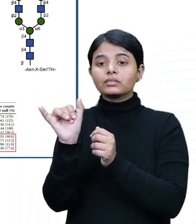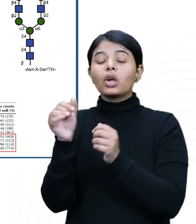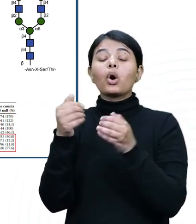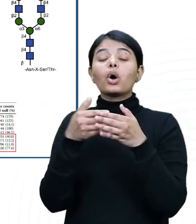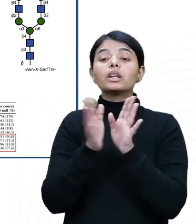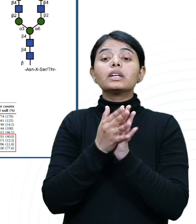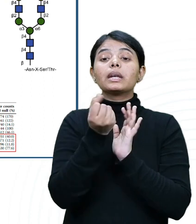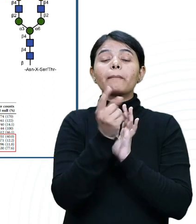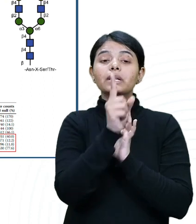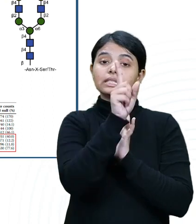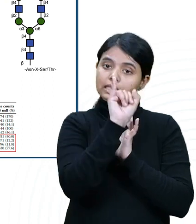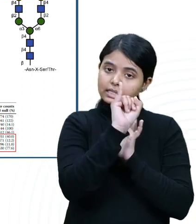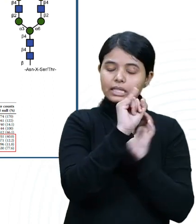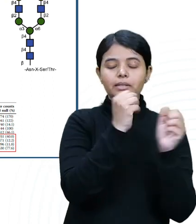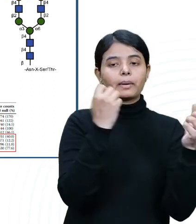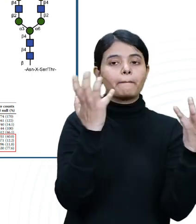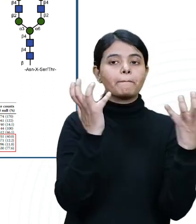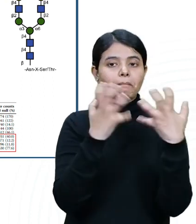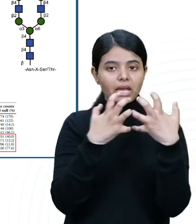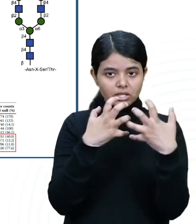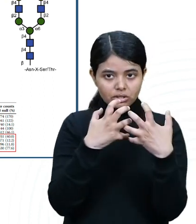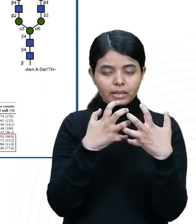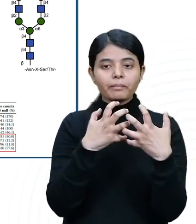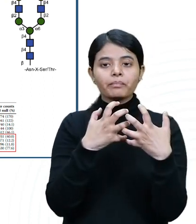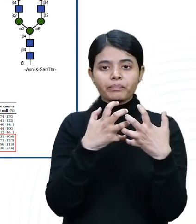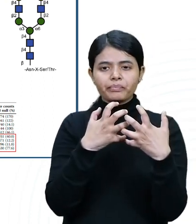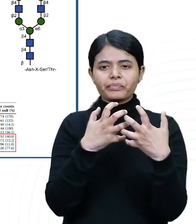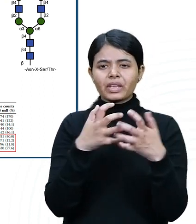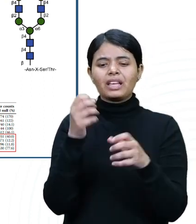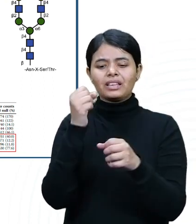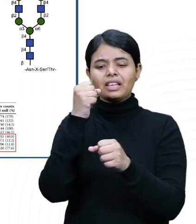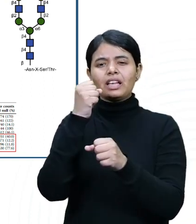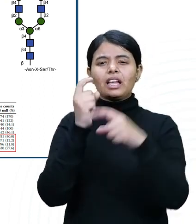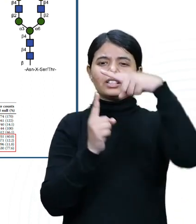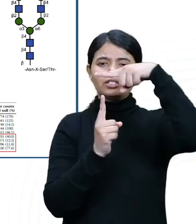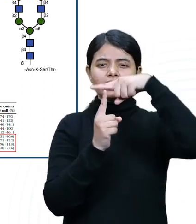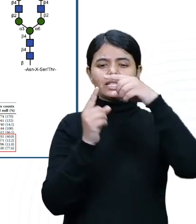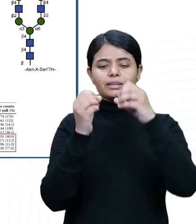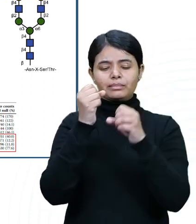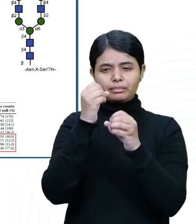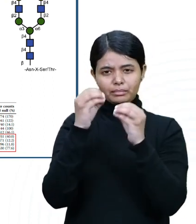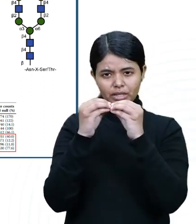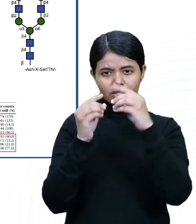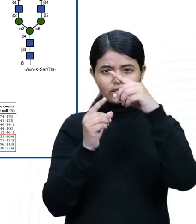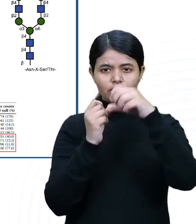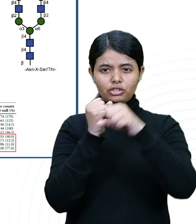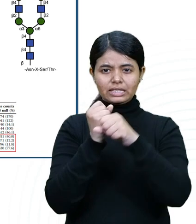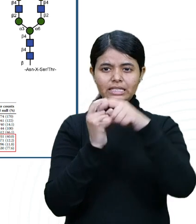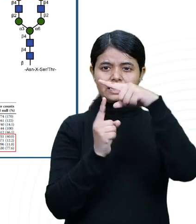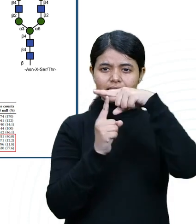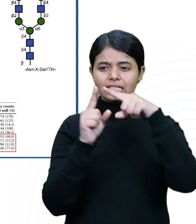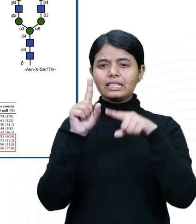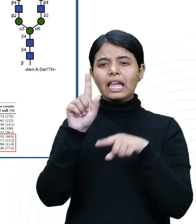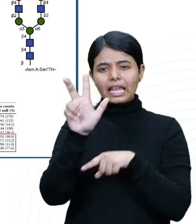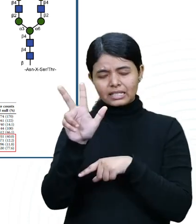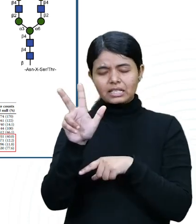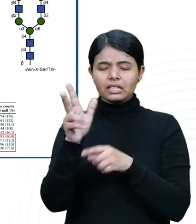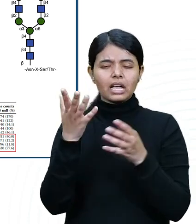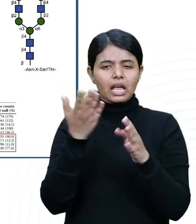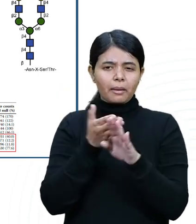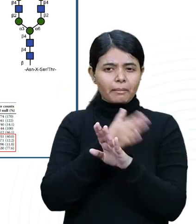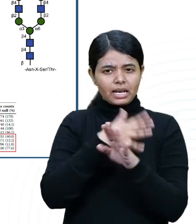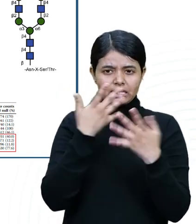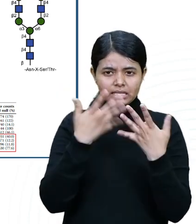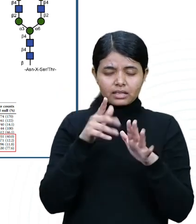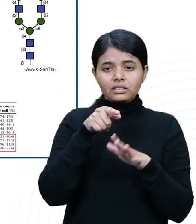the increase in the three substituted galactose residues in the TVGT10 knockout sample suggests that the removal of